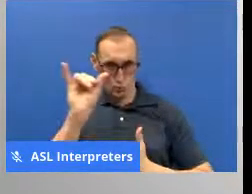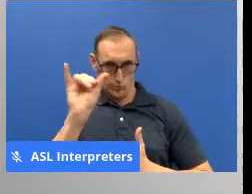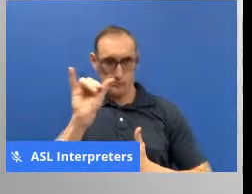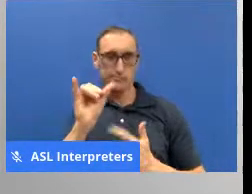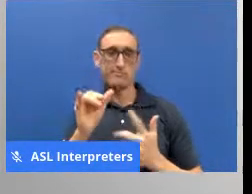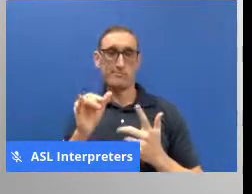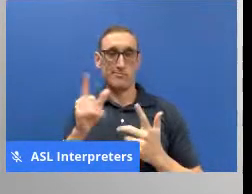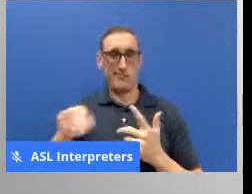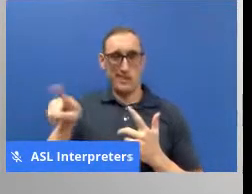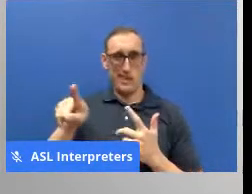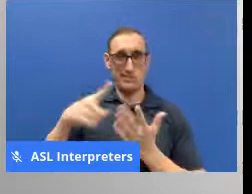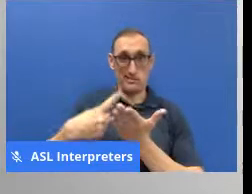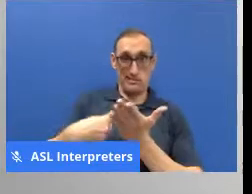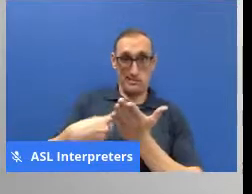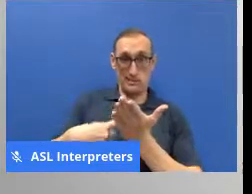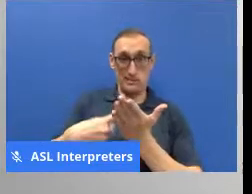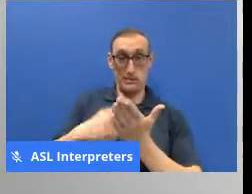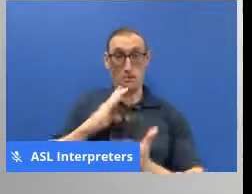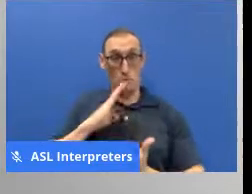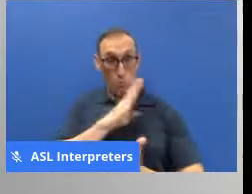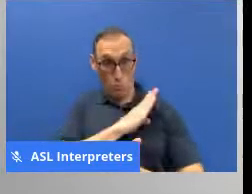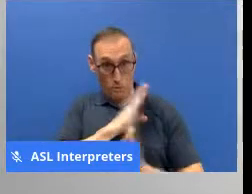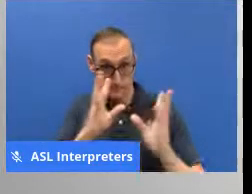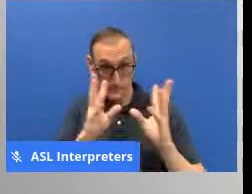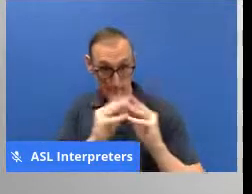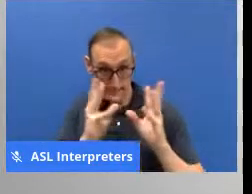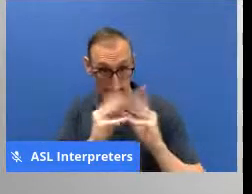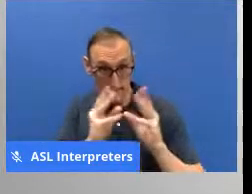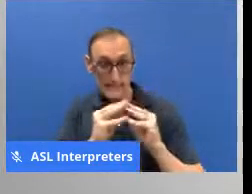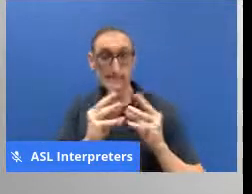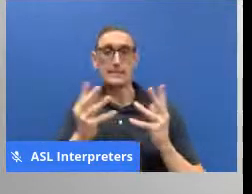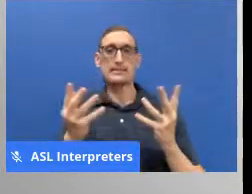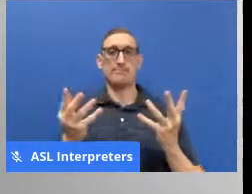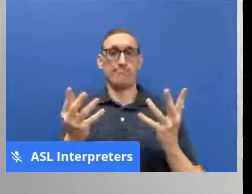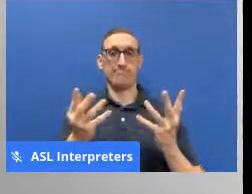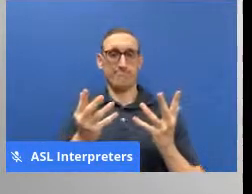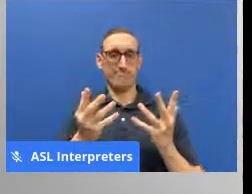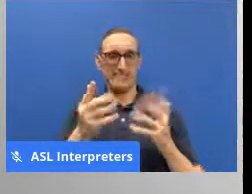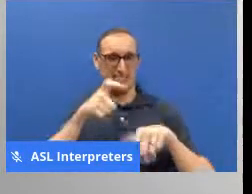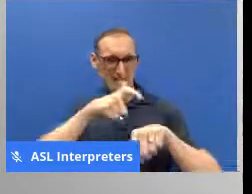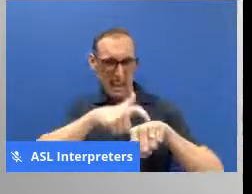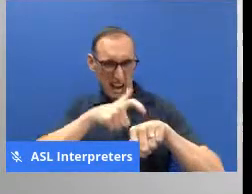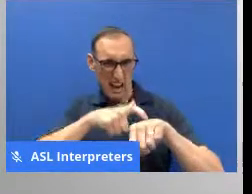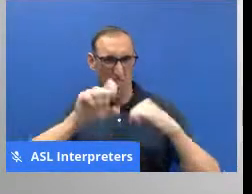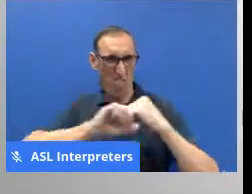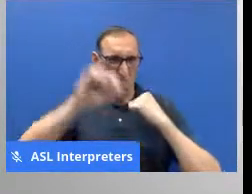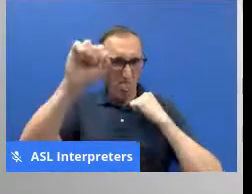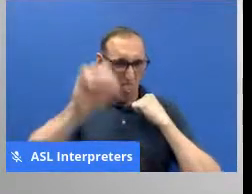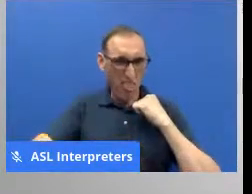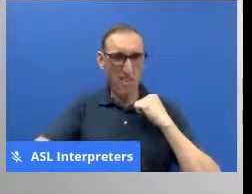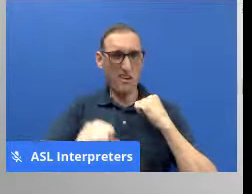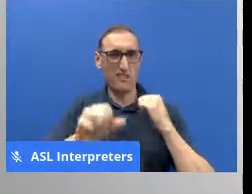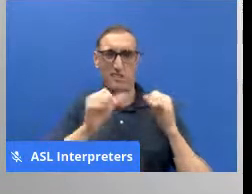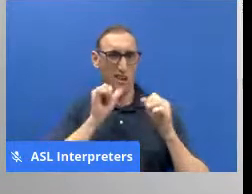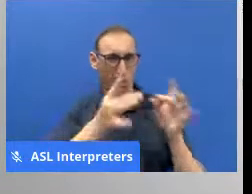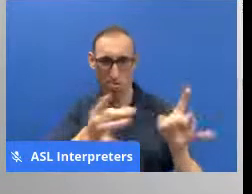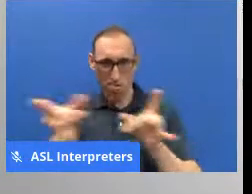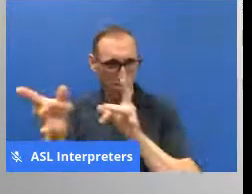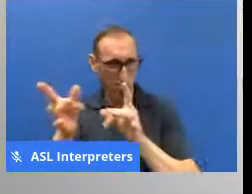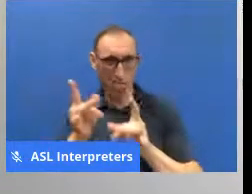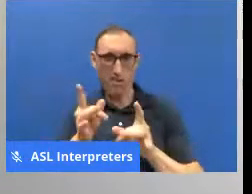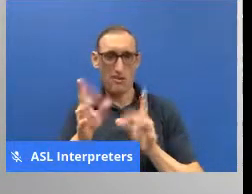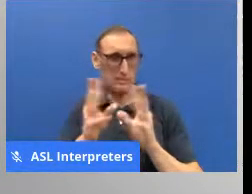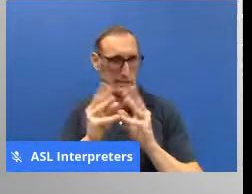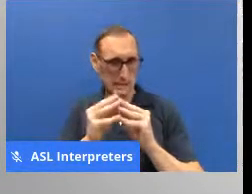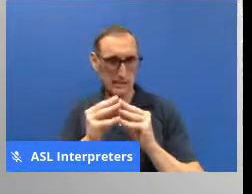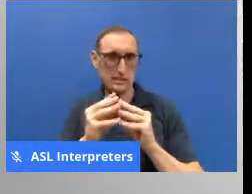board meetings, the lack of effectiveness and efficiency for board meetings. They talked about some team building